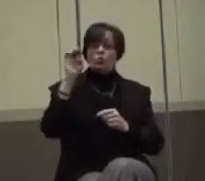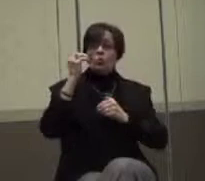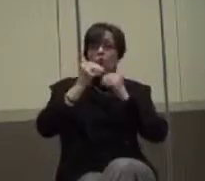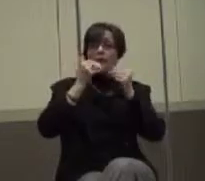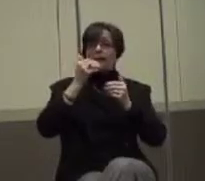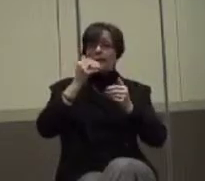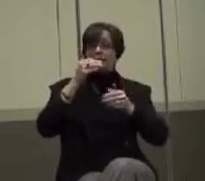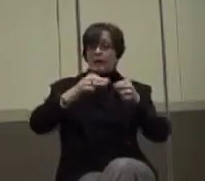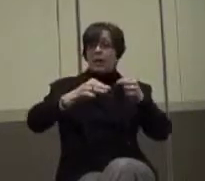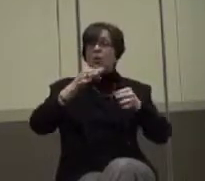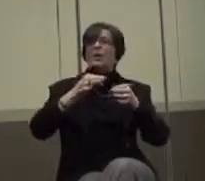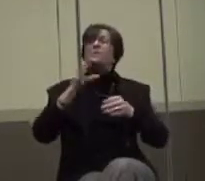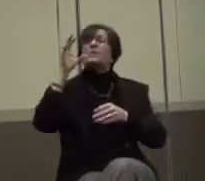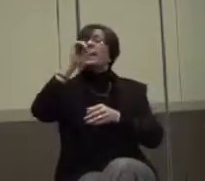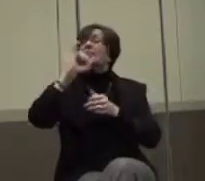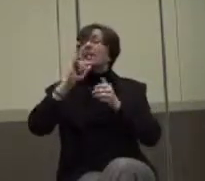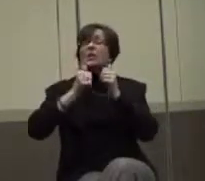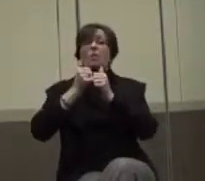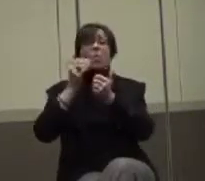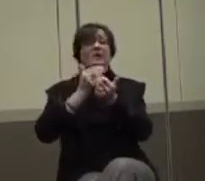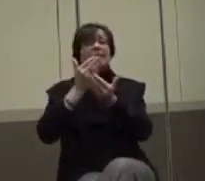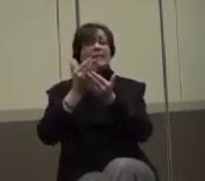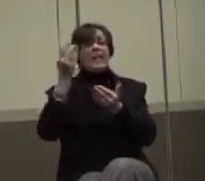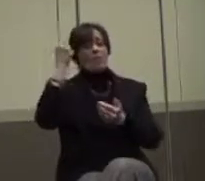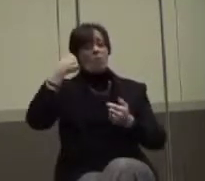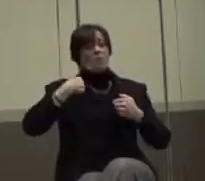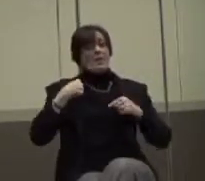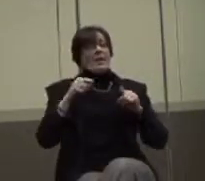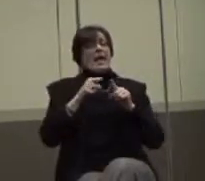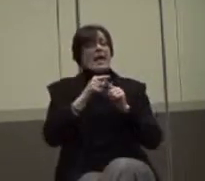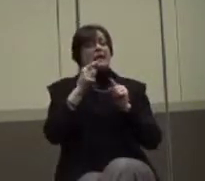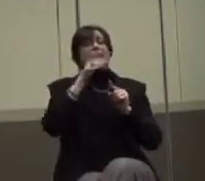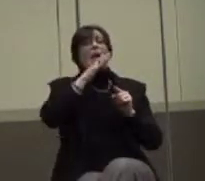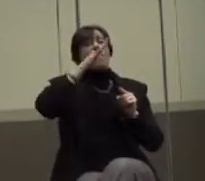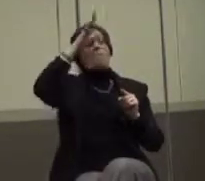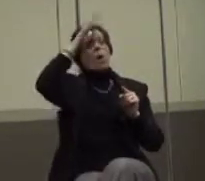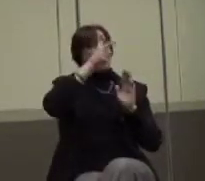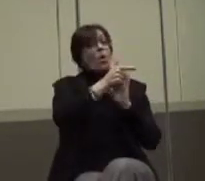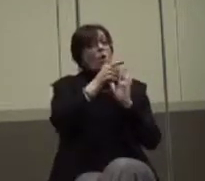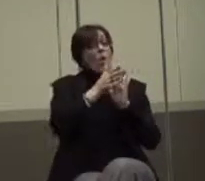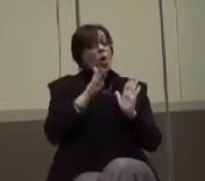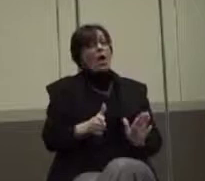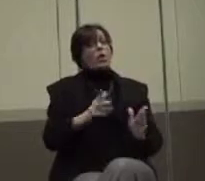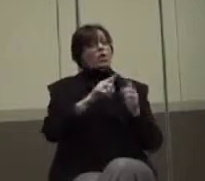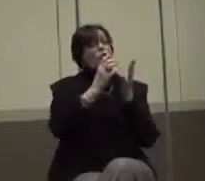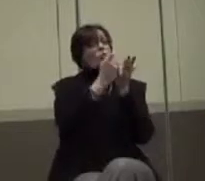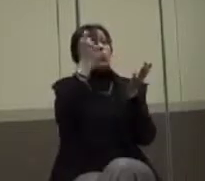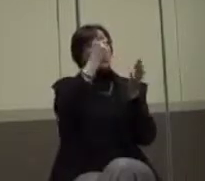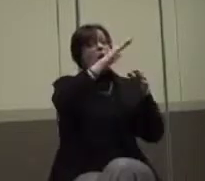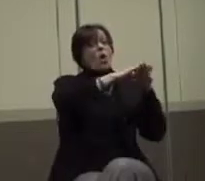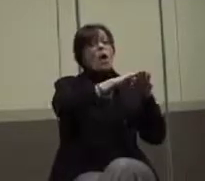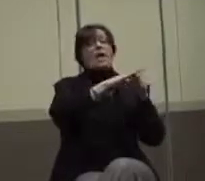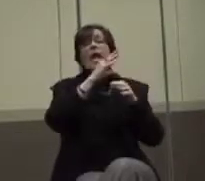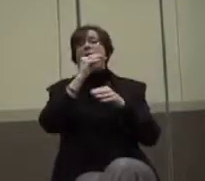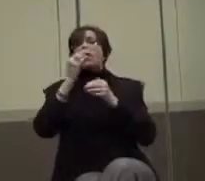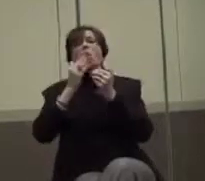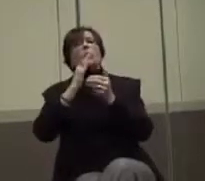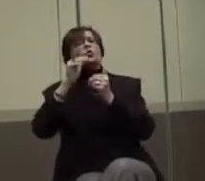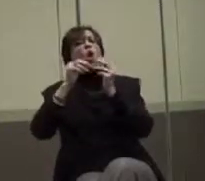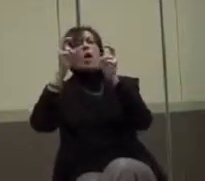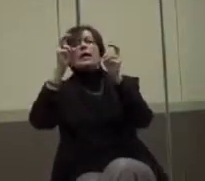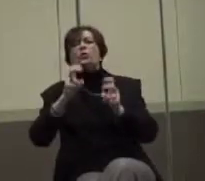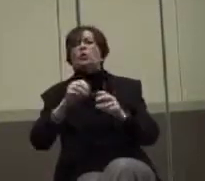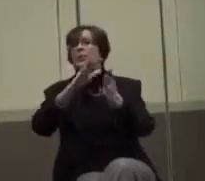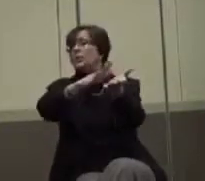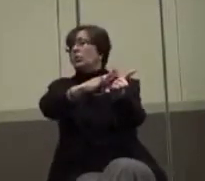guess what the easiest thing for me as a lawyer, a parent lawyer, to win on in almost all the issues in schools? The